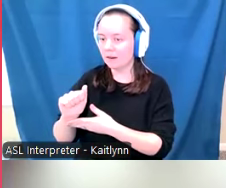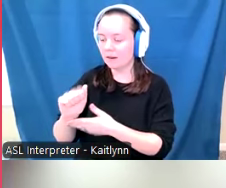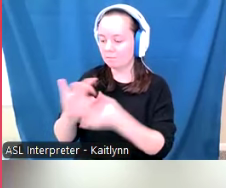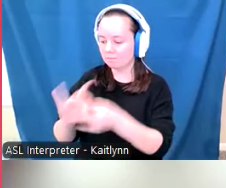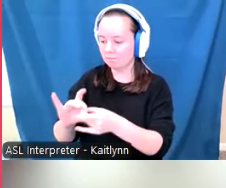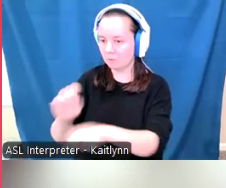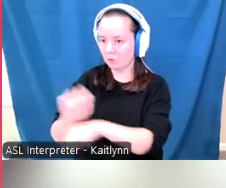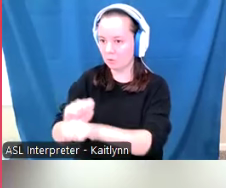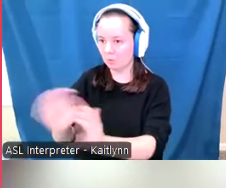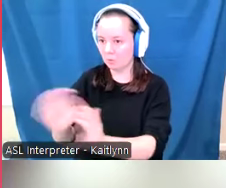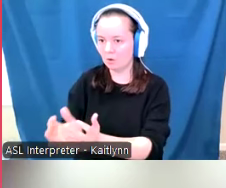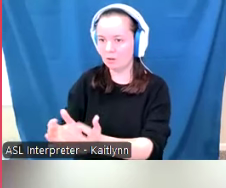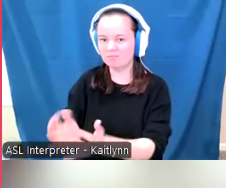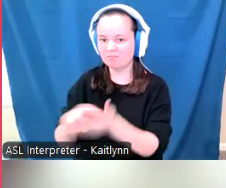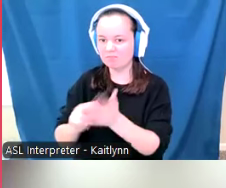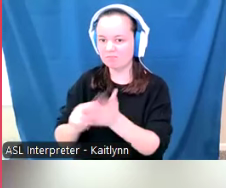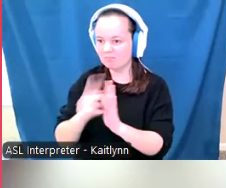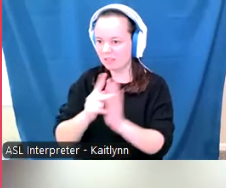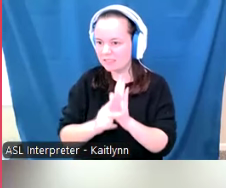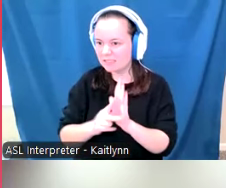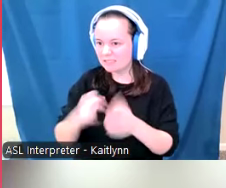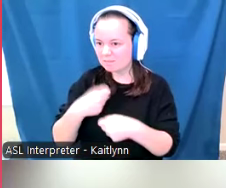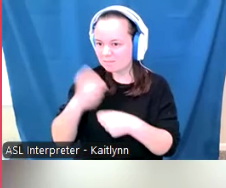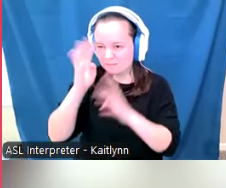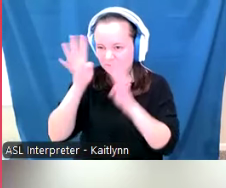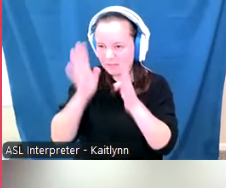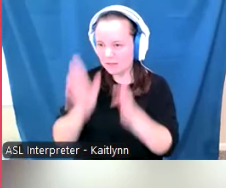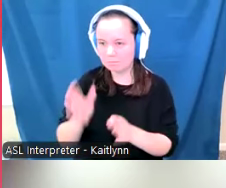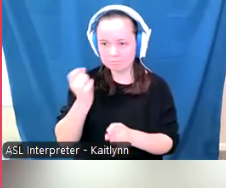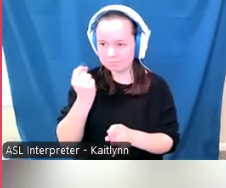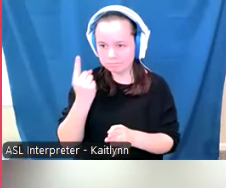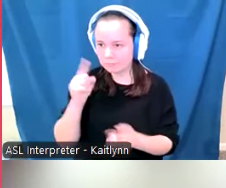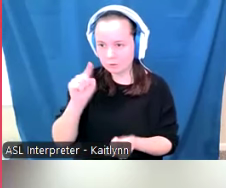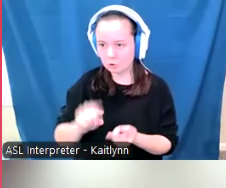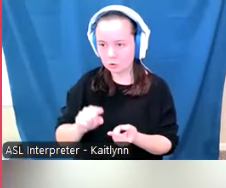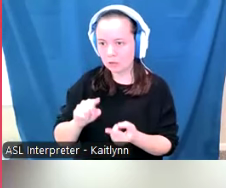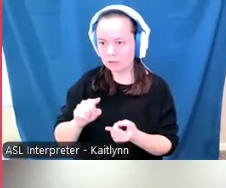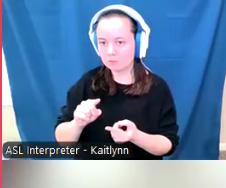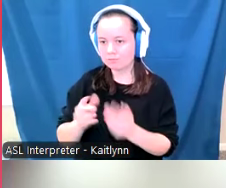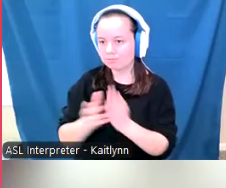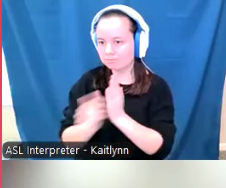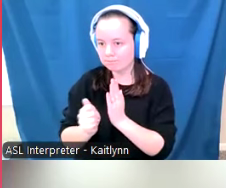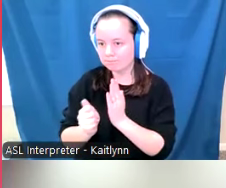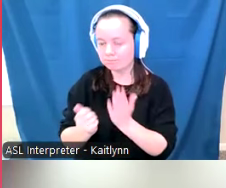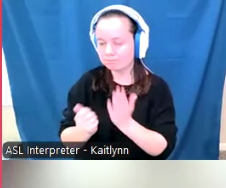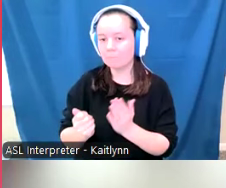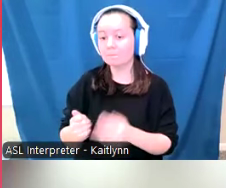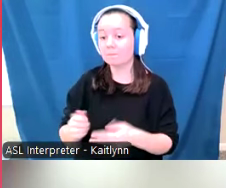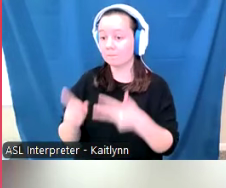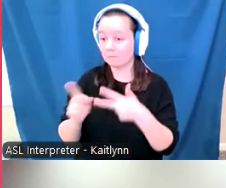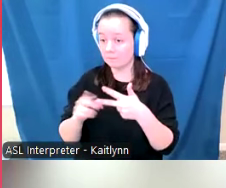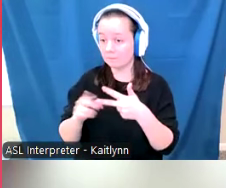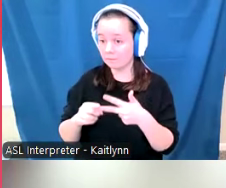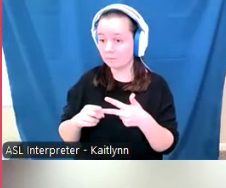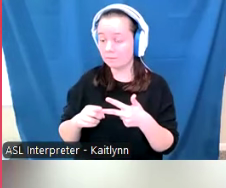policymakers' ability to understand and tackle the shortage effectively. And the third challenge is that the nation's